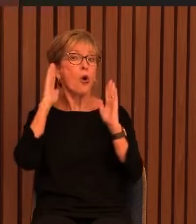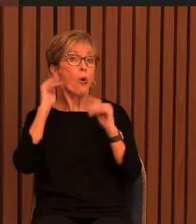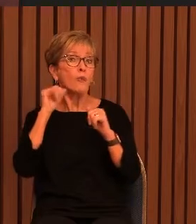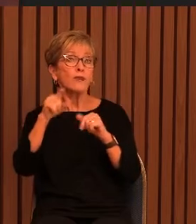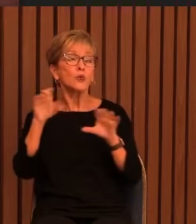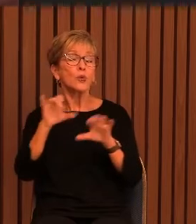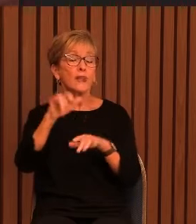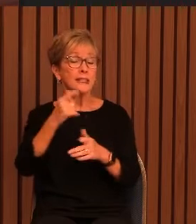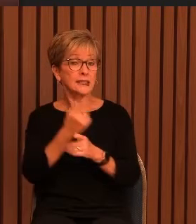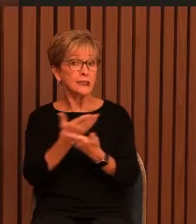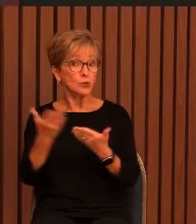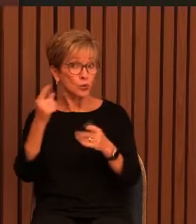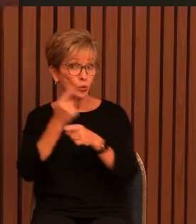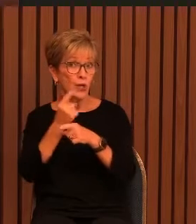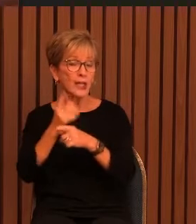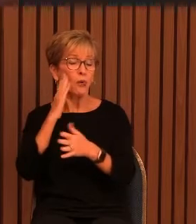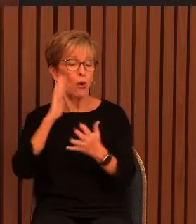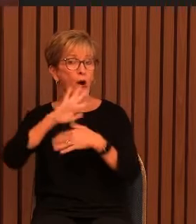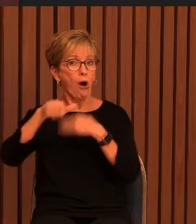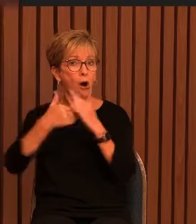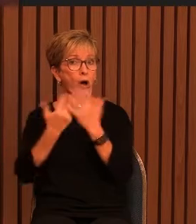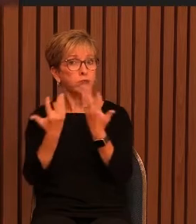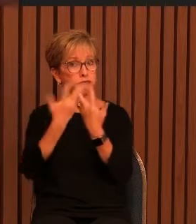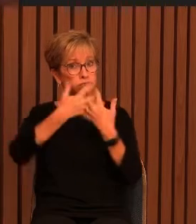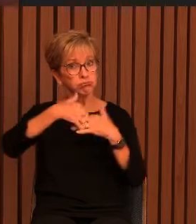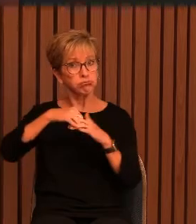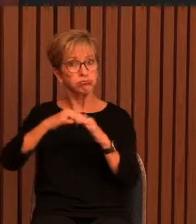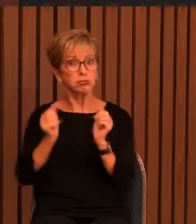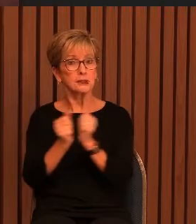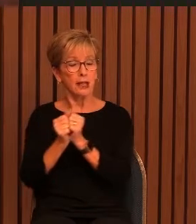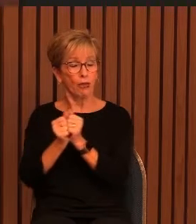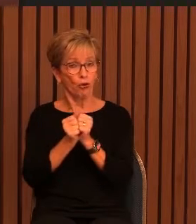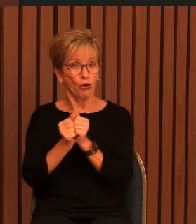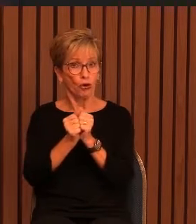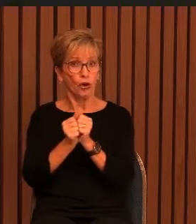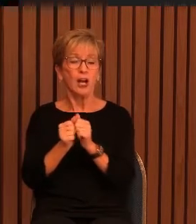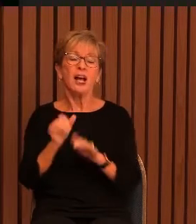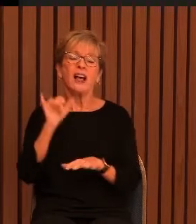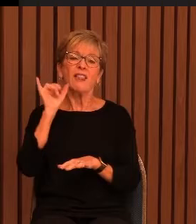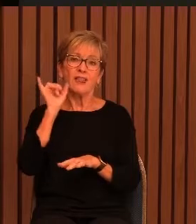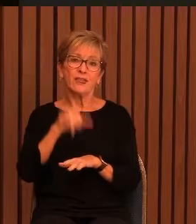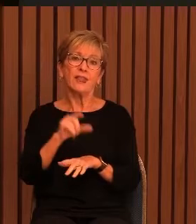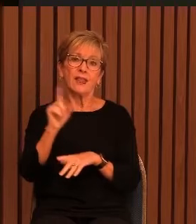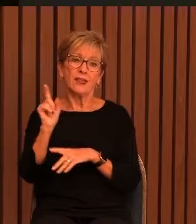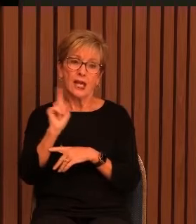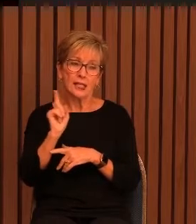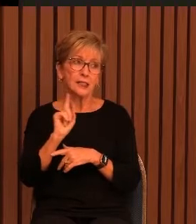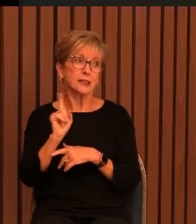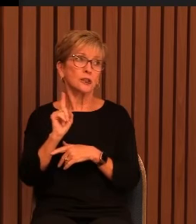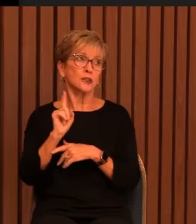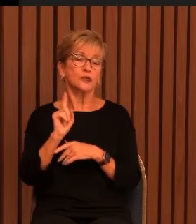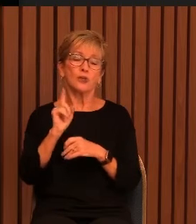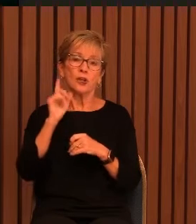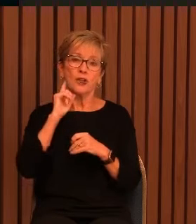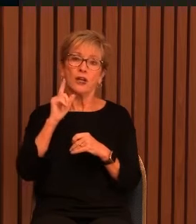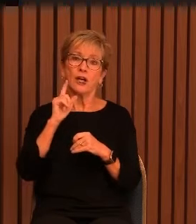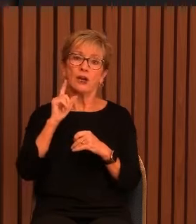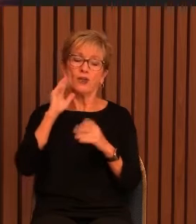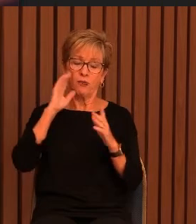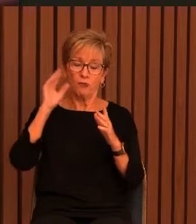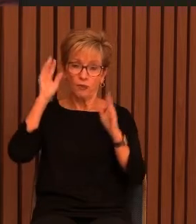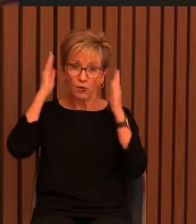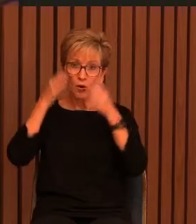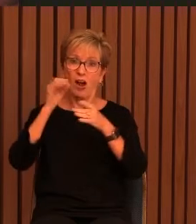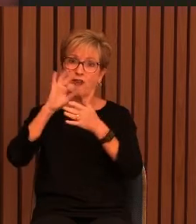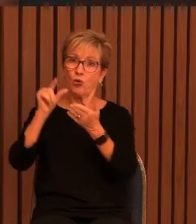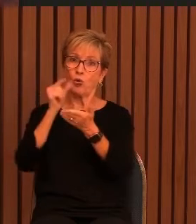doing these things correctly, they're all tied together, then that's where I think the portrait of a graduate comes into